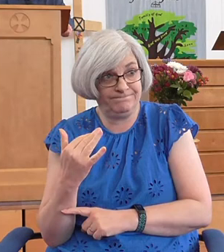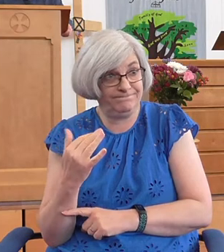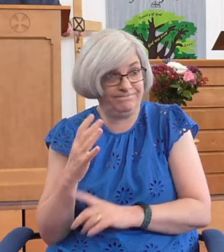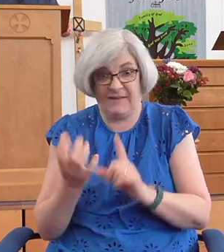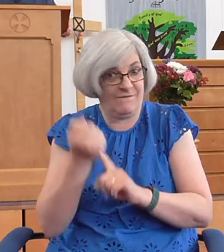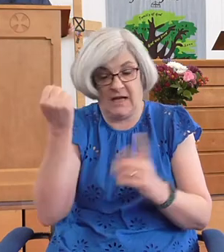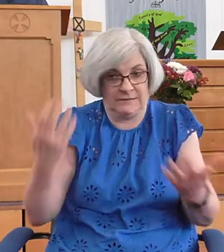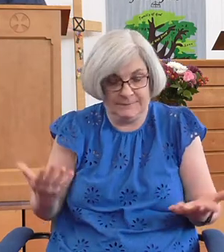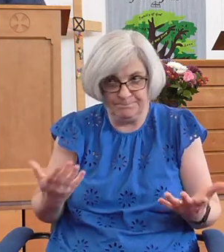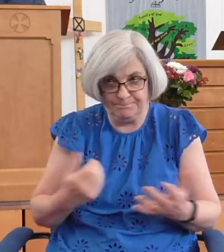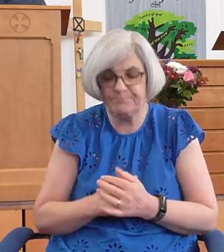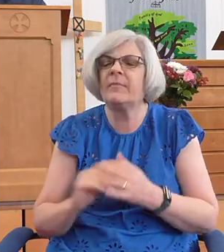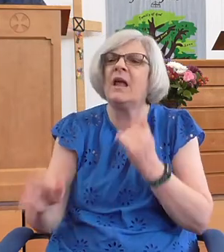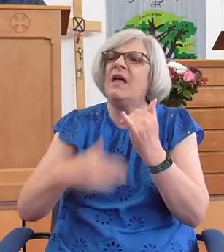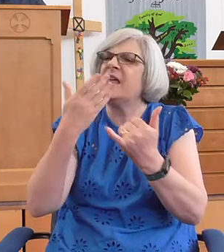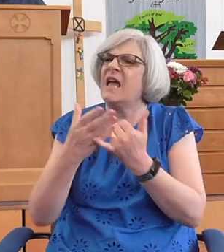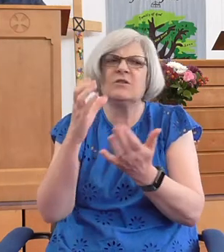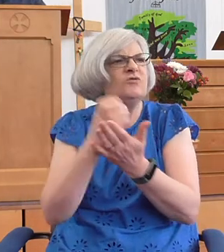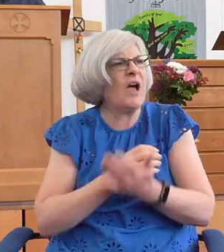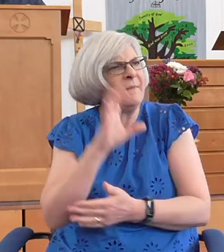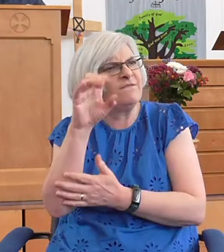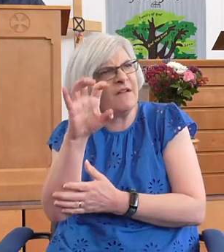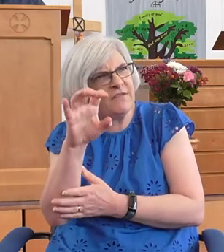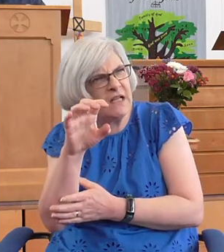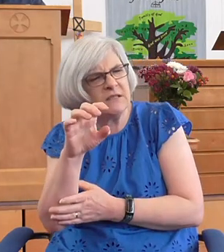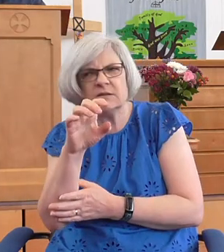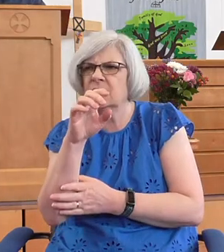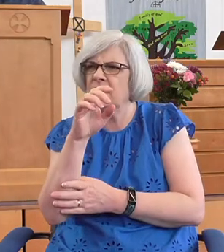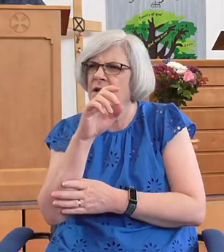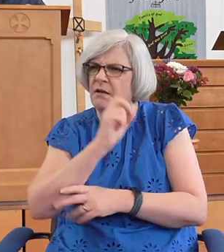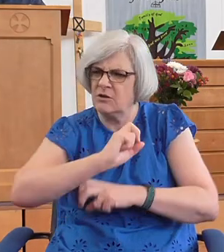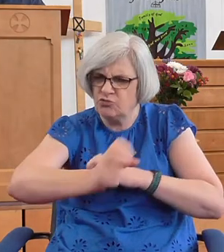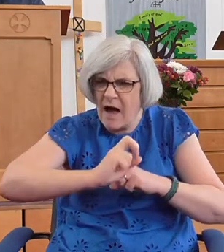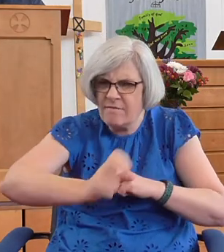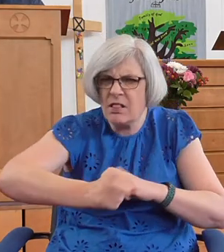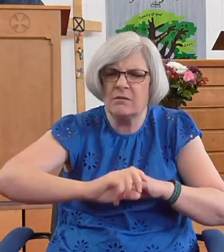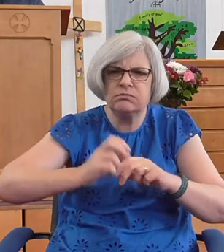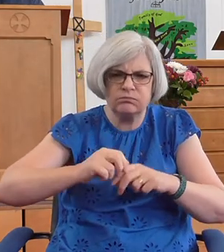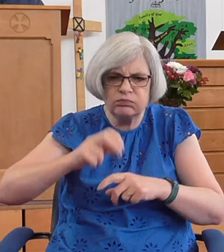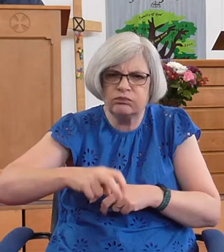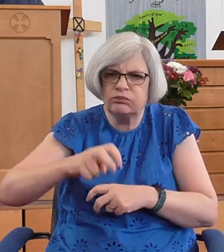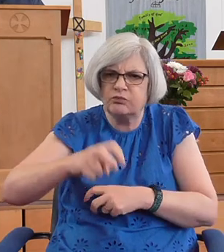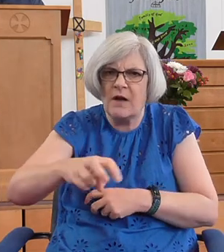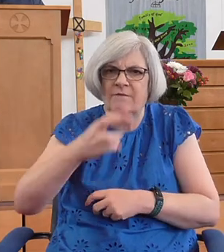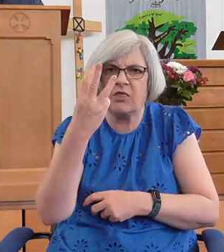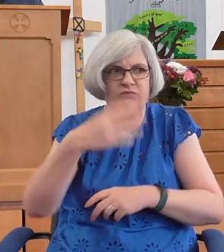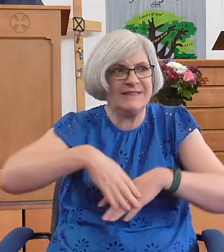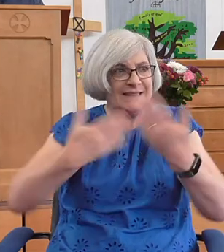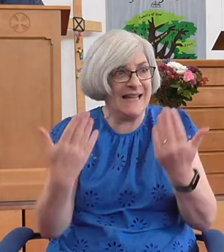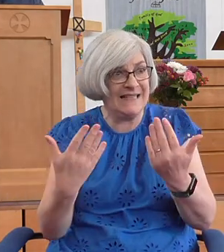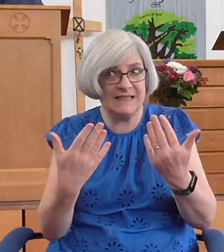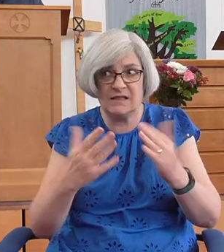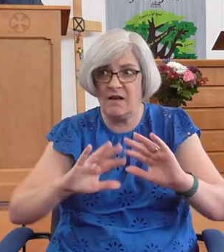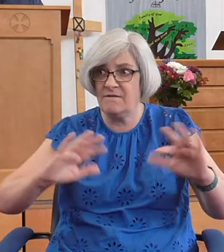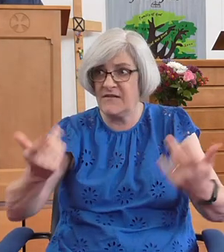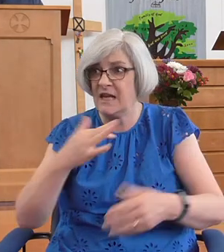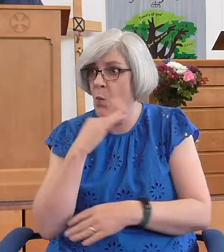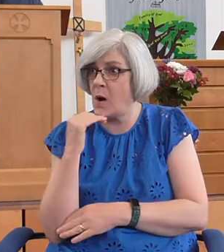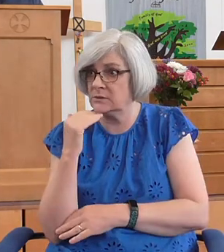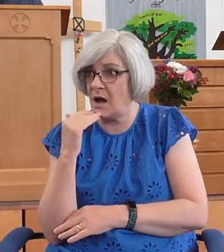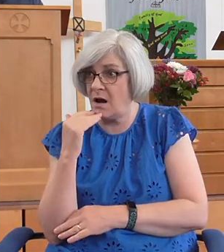We are told at the end of chapter 15 that they travelled through the desert of Shur for 3 days without finding